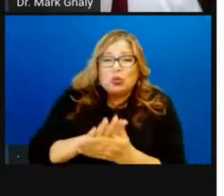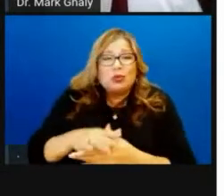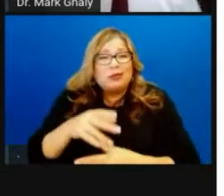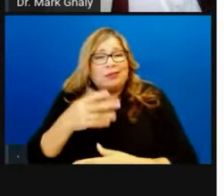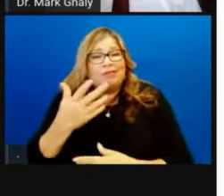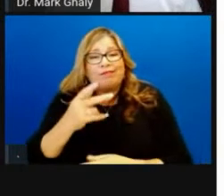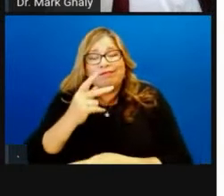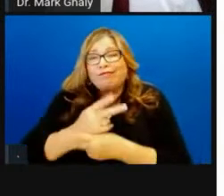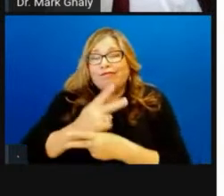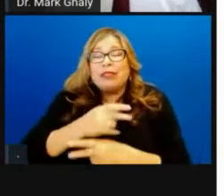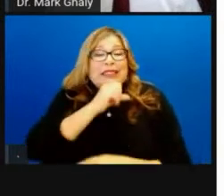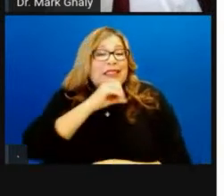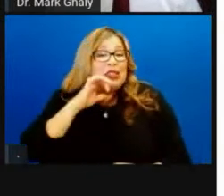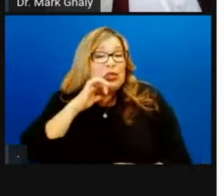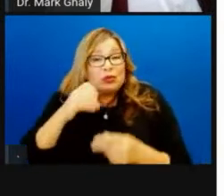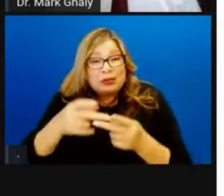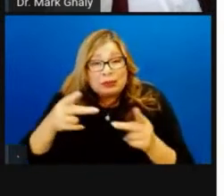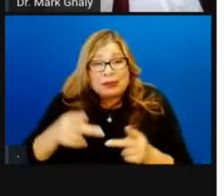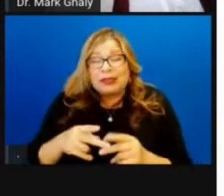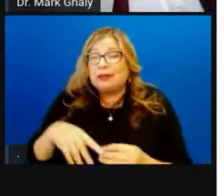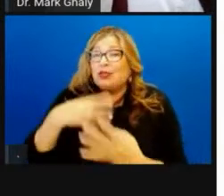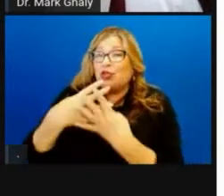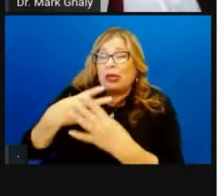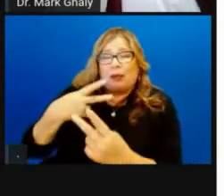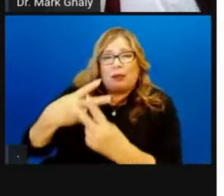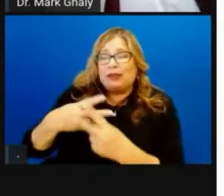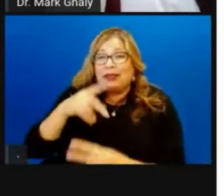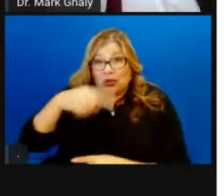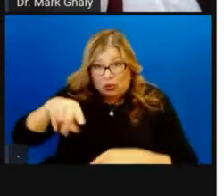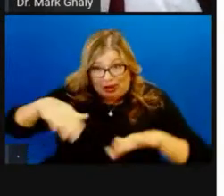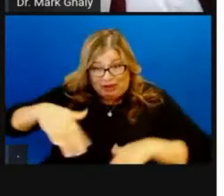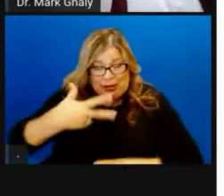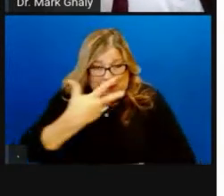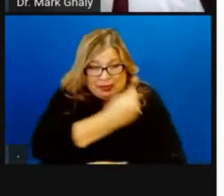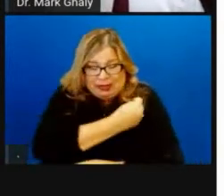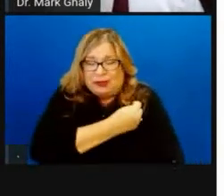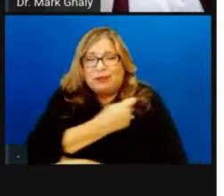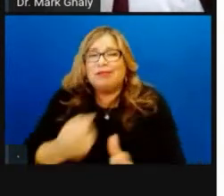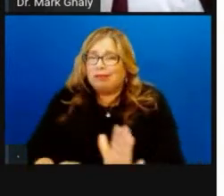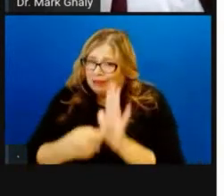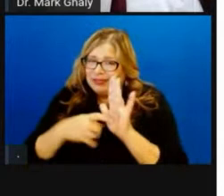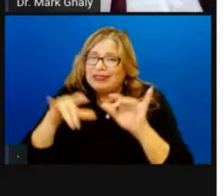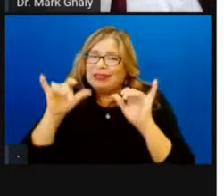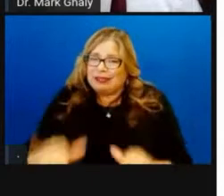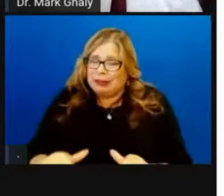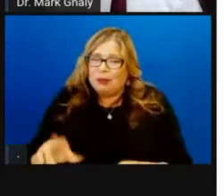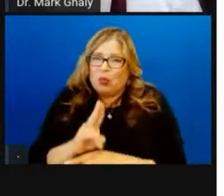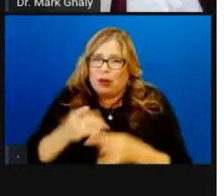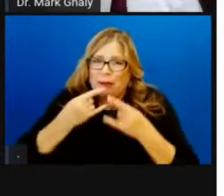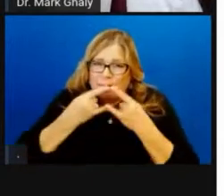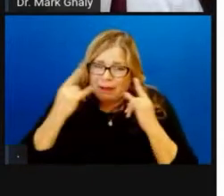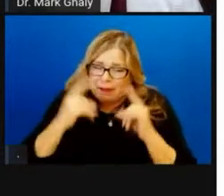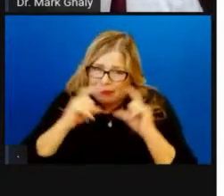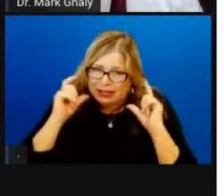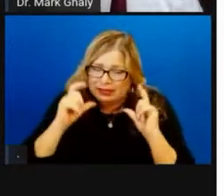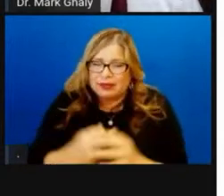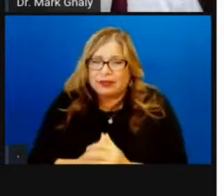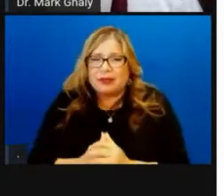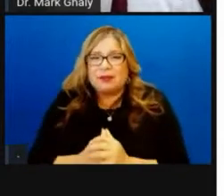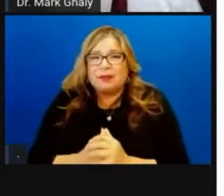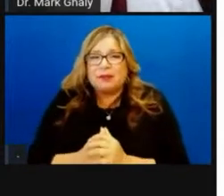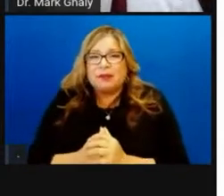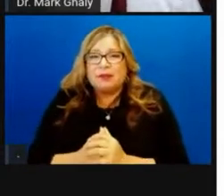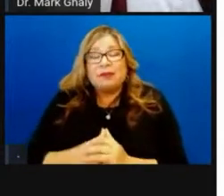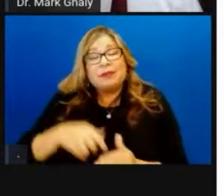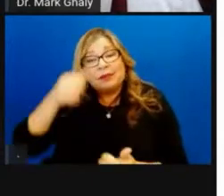and unvaccinated, it remains a requirement. And I'll remind you that just the way California has always worked, 61 local